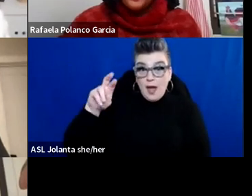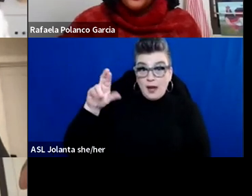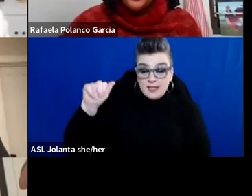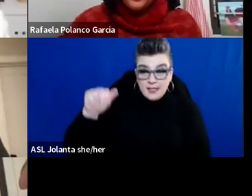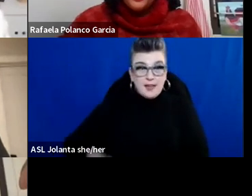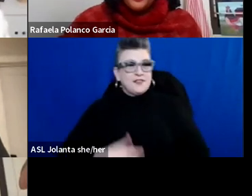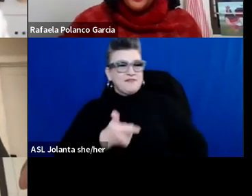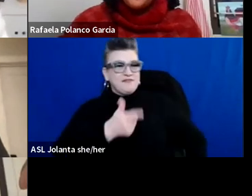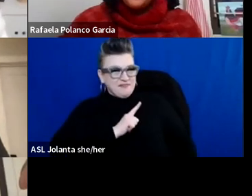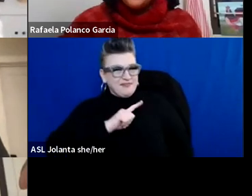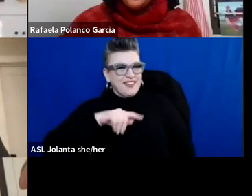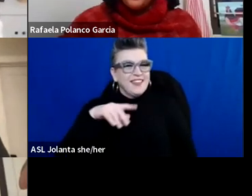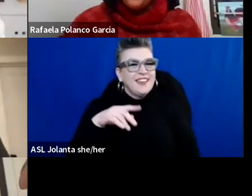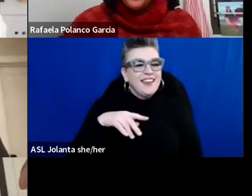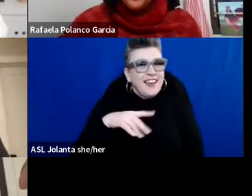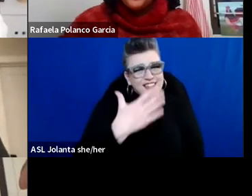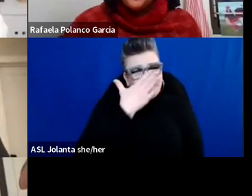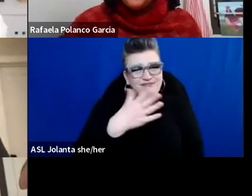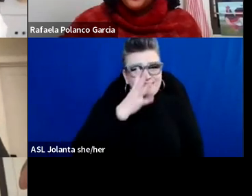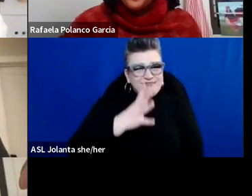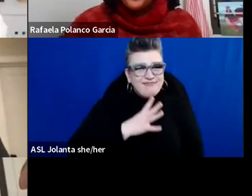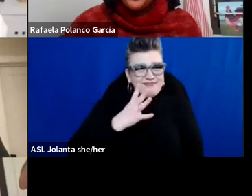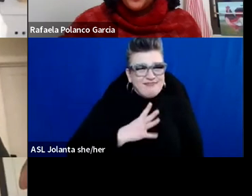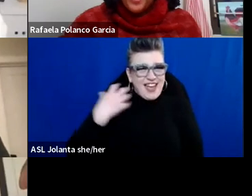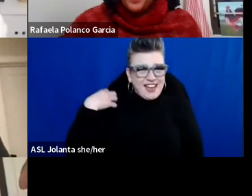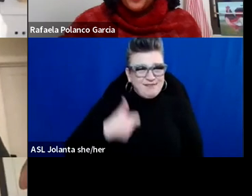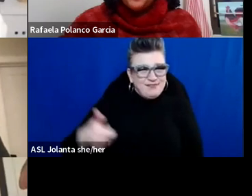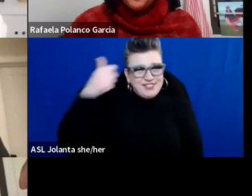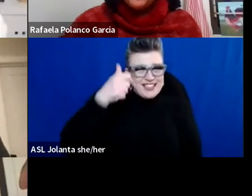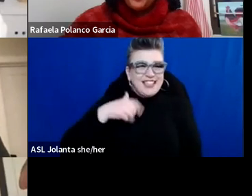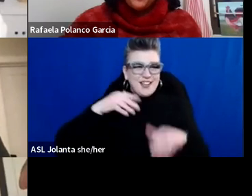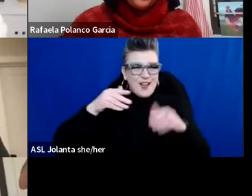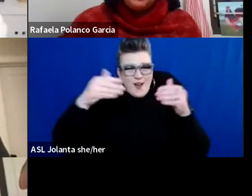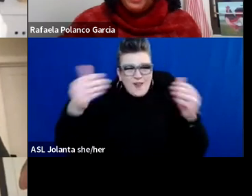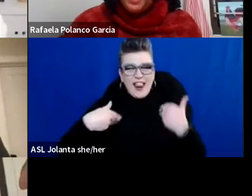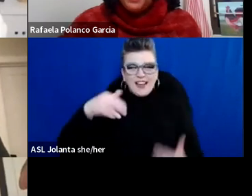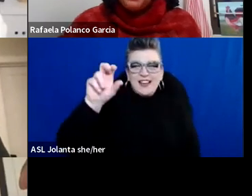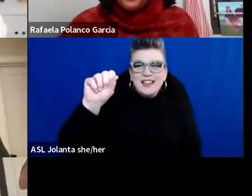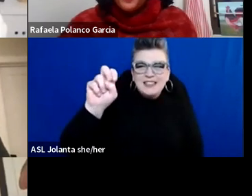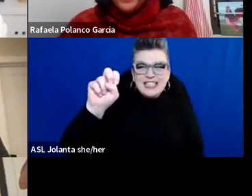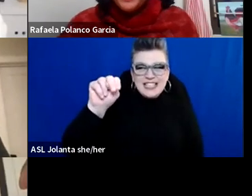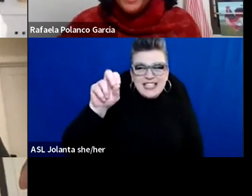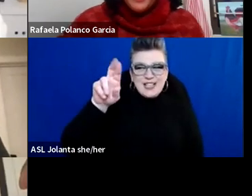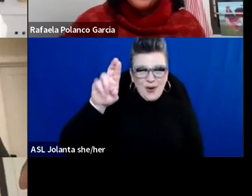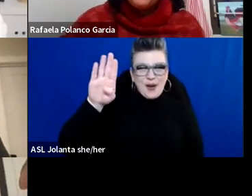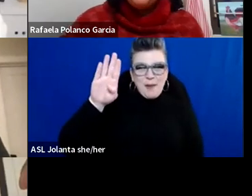thank you madam chair i think they welcome senor brando foreign